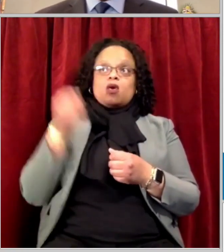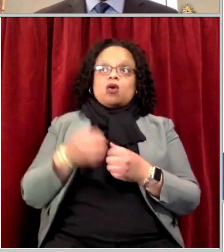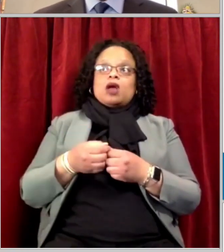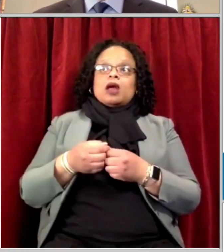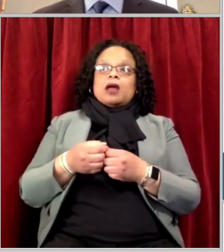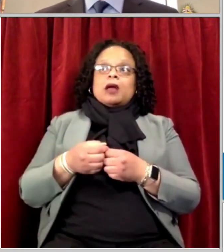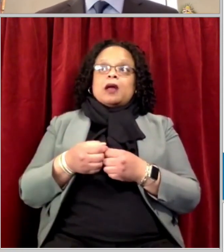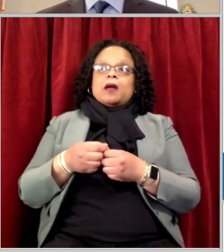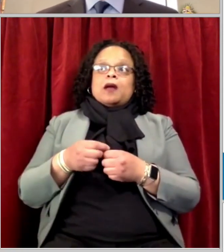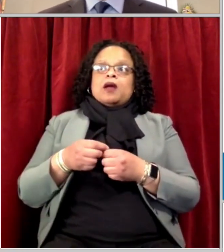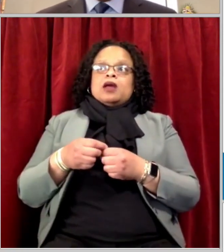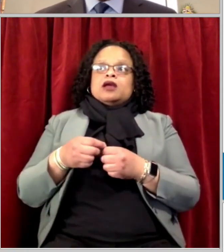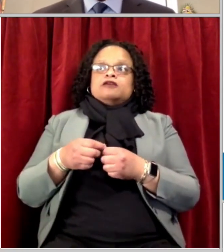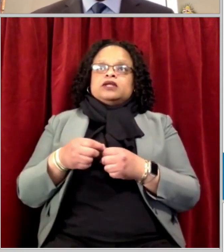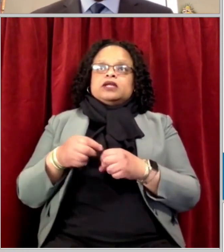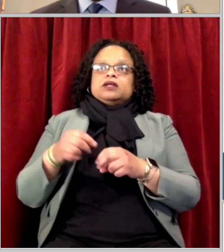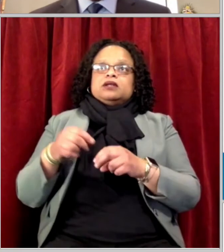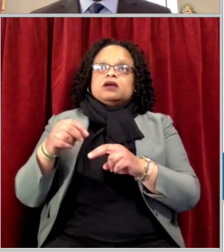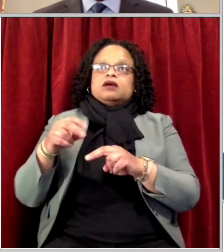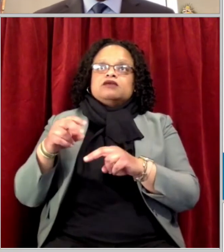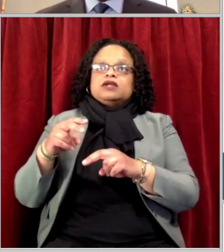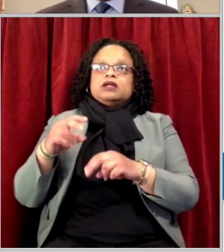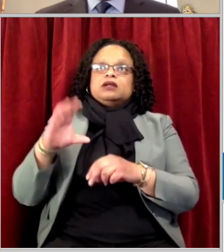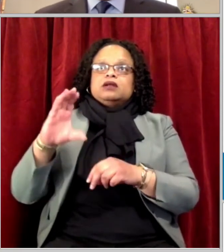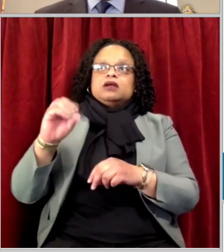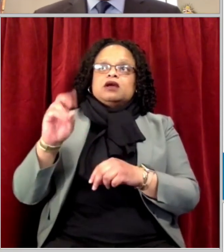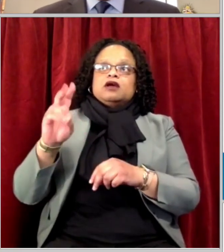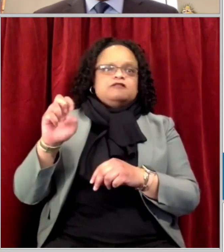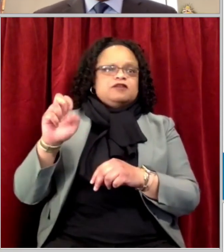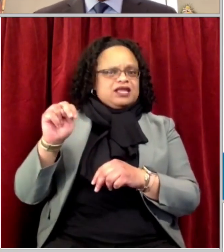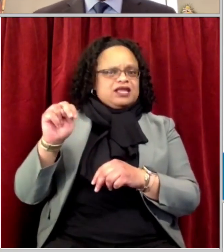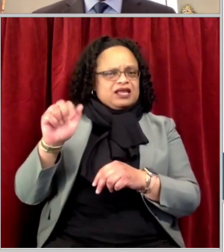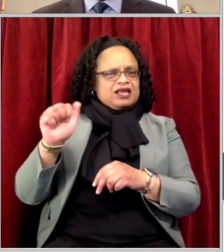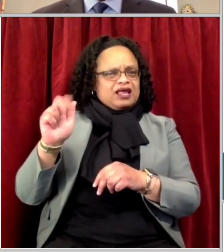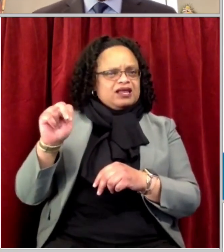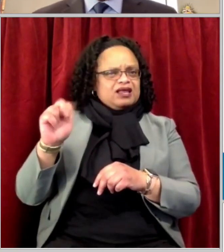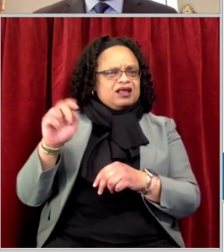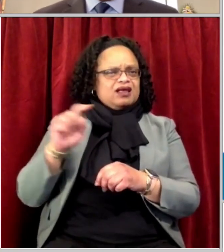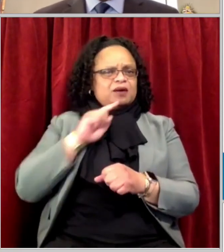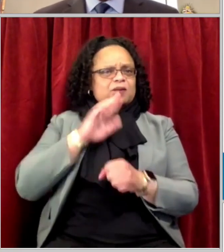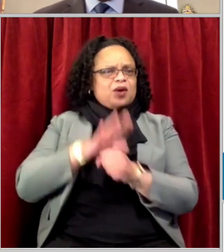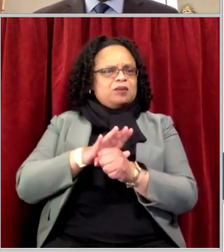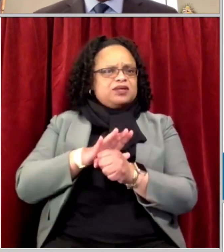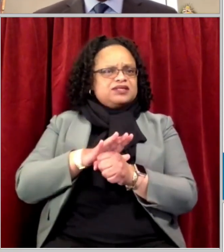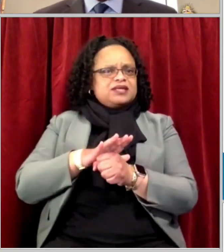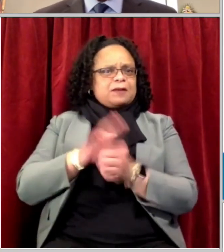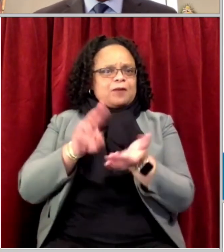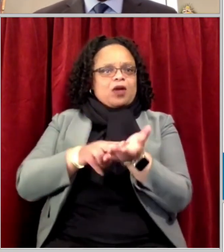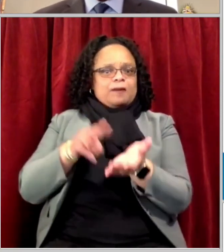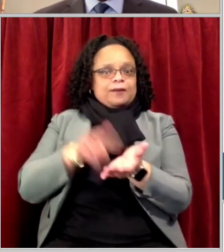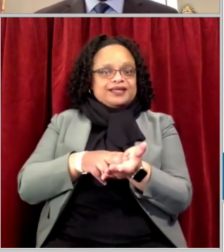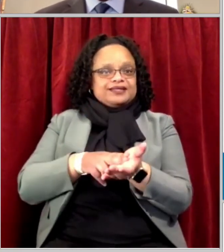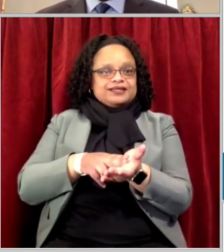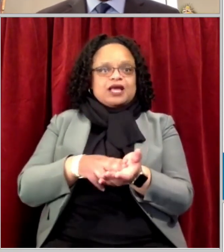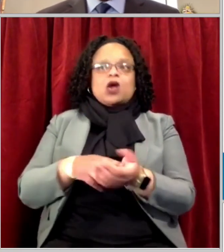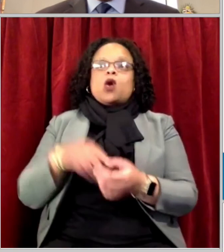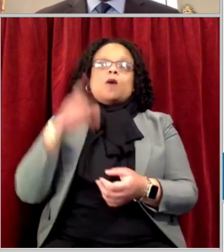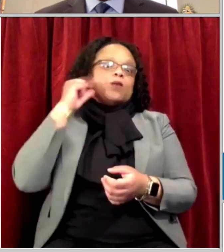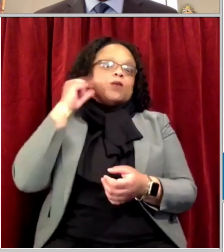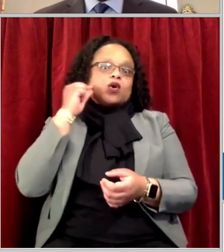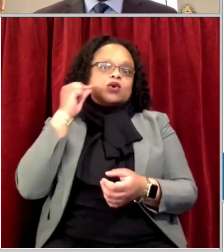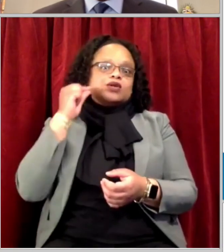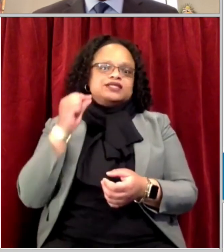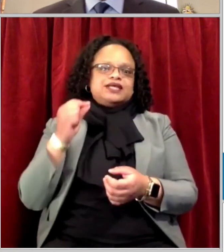in Exodus chapter 24, verse 7, when Moses took the book of the covenant and read it to the